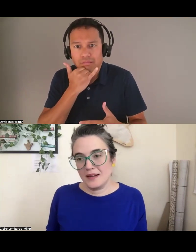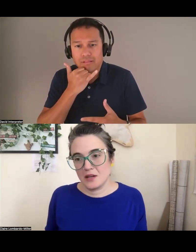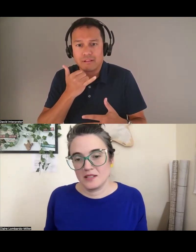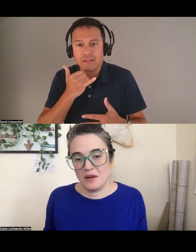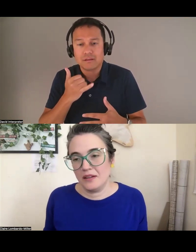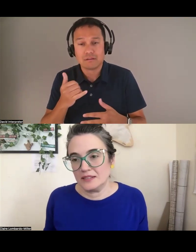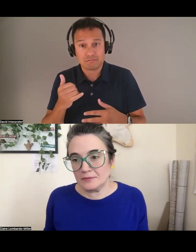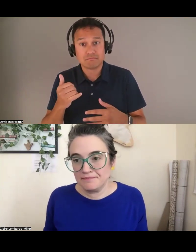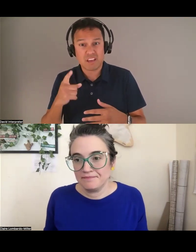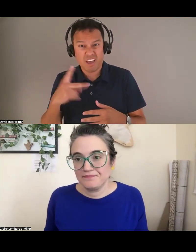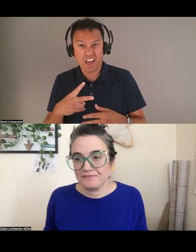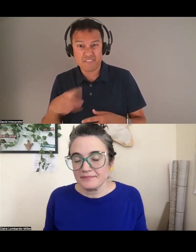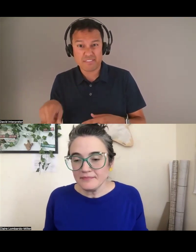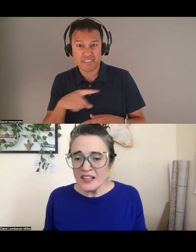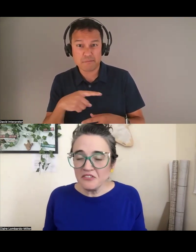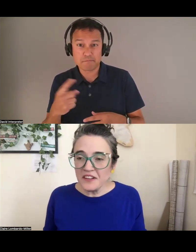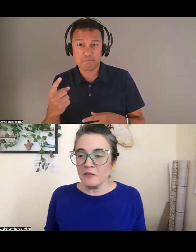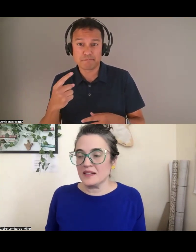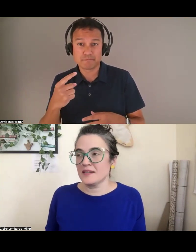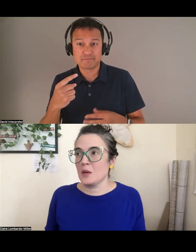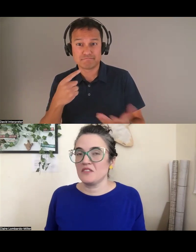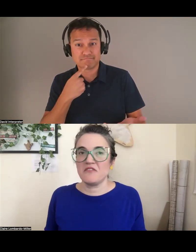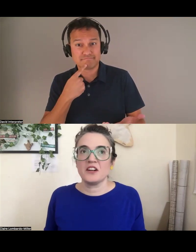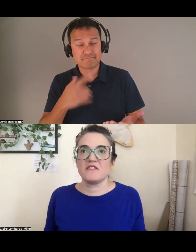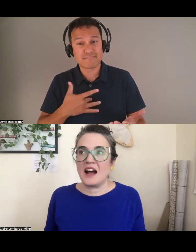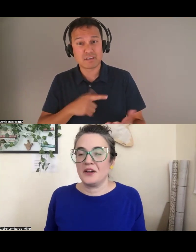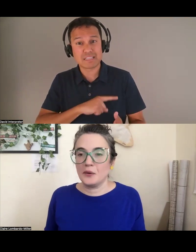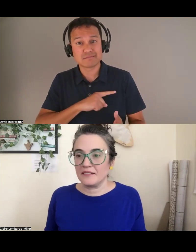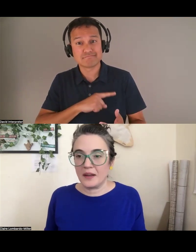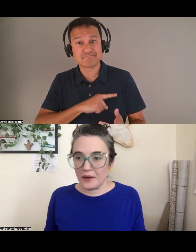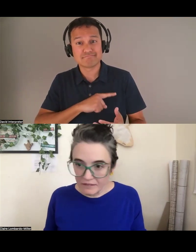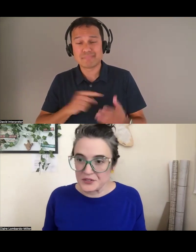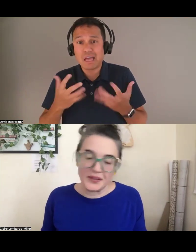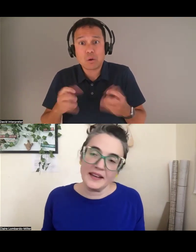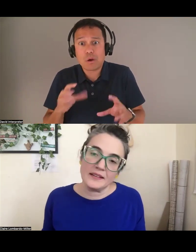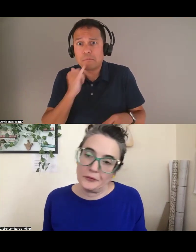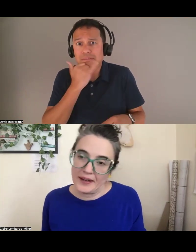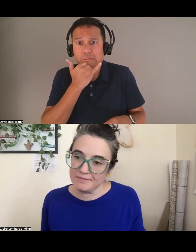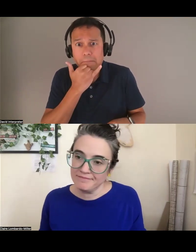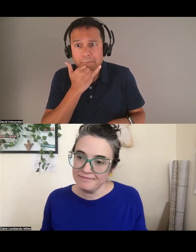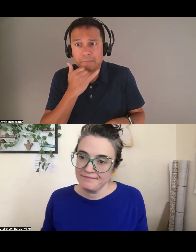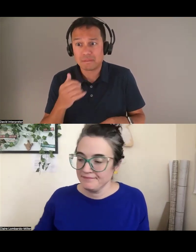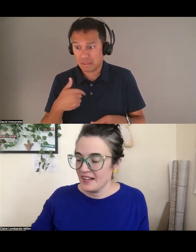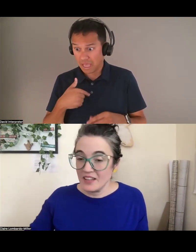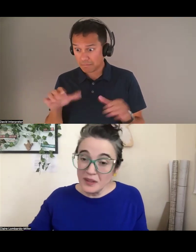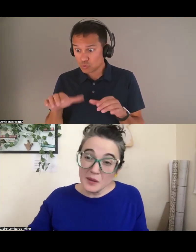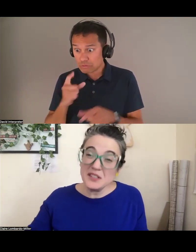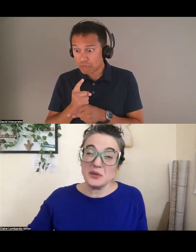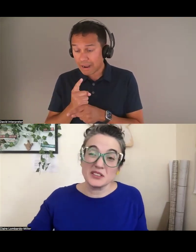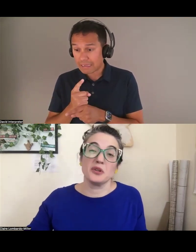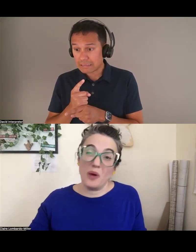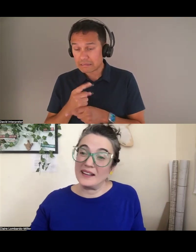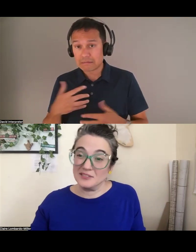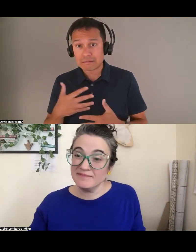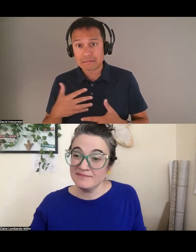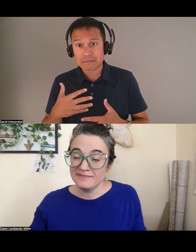came today talked about guilt and fear of messing up and fear of not knowing if they were ever doing anything right. And they've been coming to us